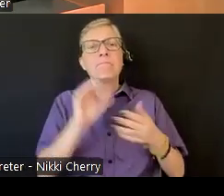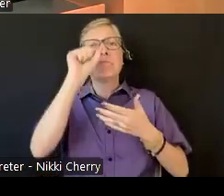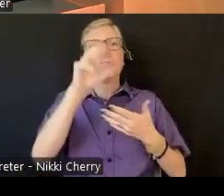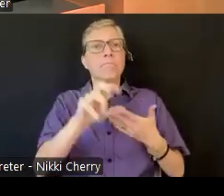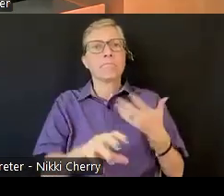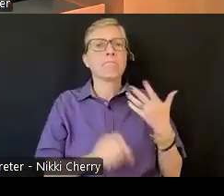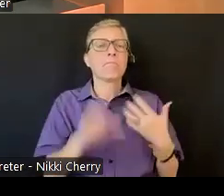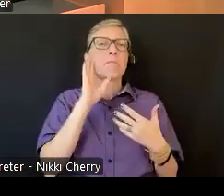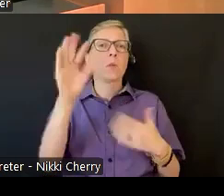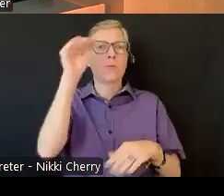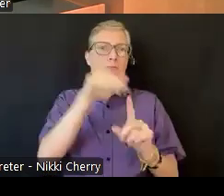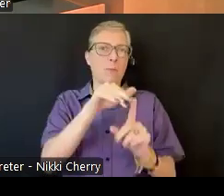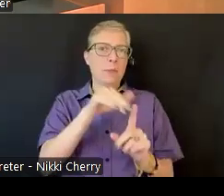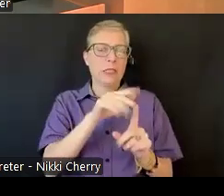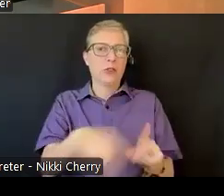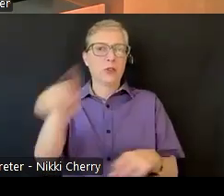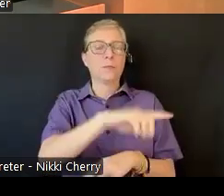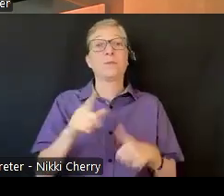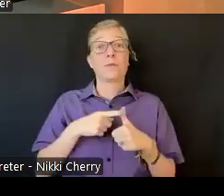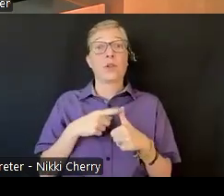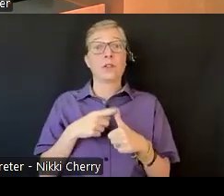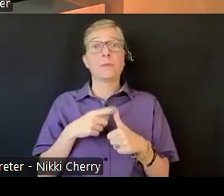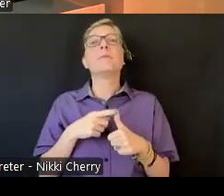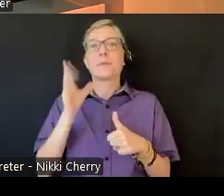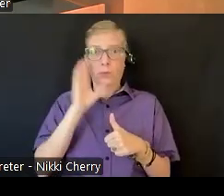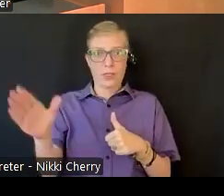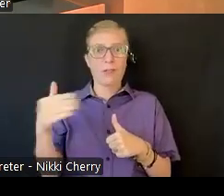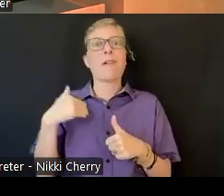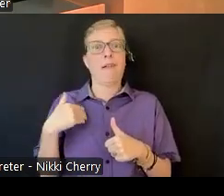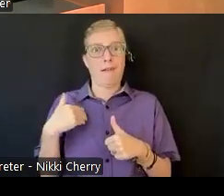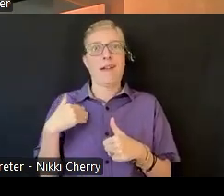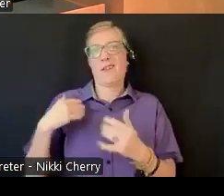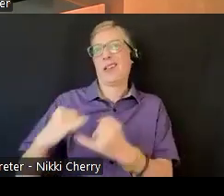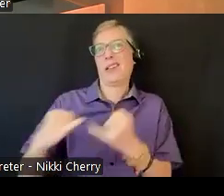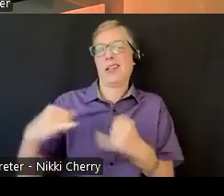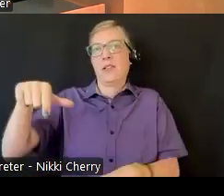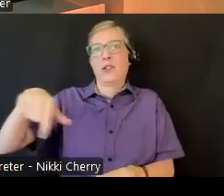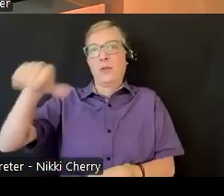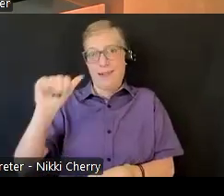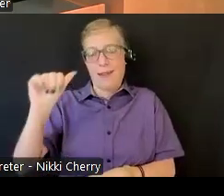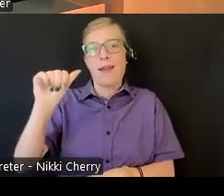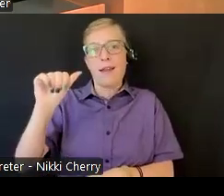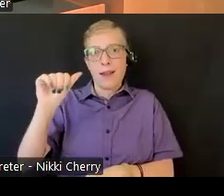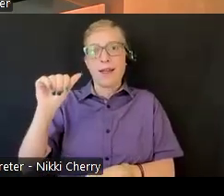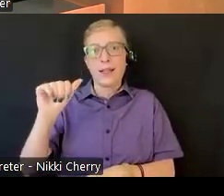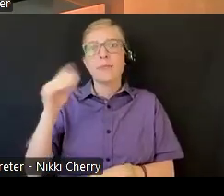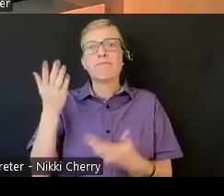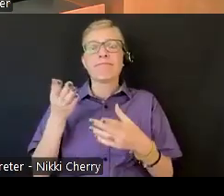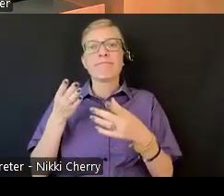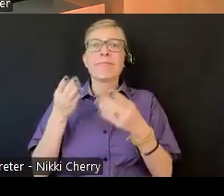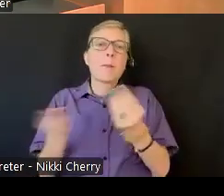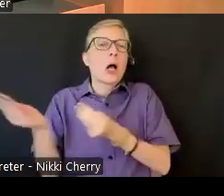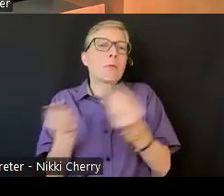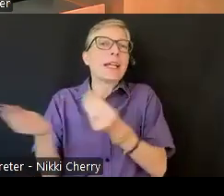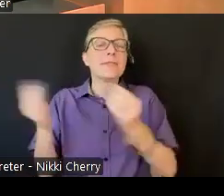and remind us of. Number one, we will have a moderated opportunity for Q&A at the end of today's session. So for anybody